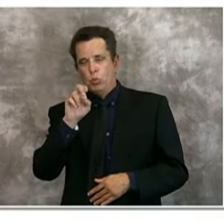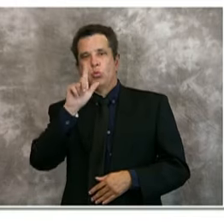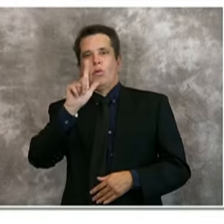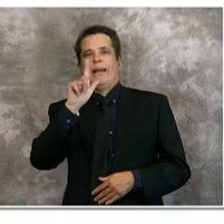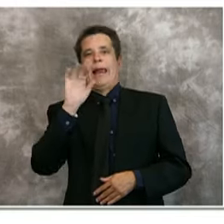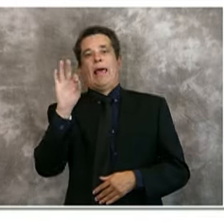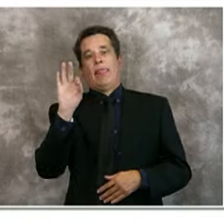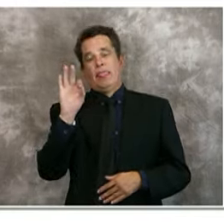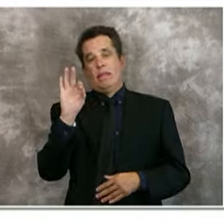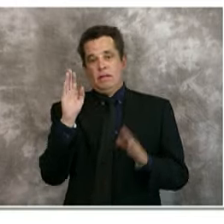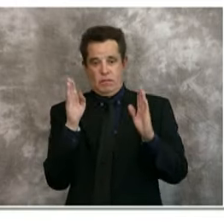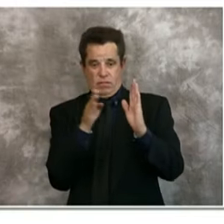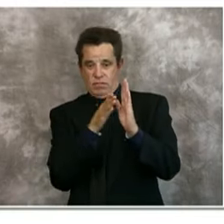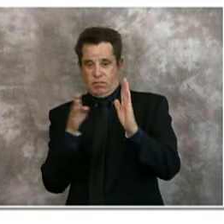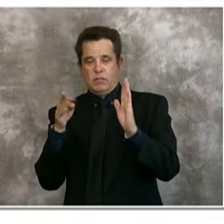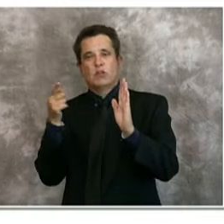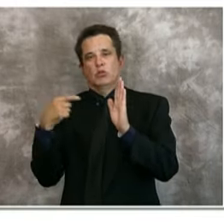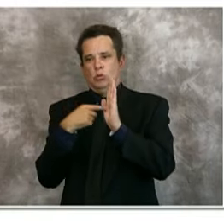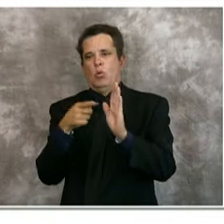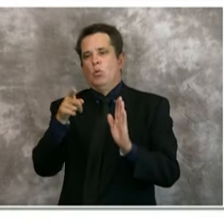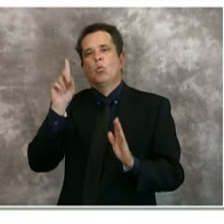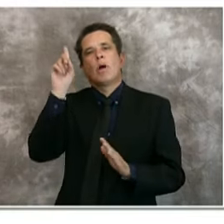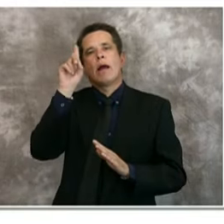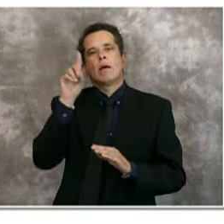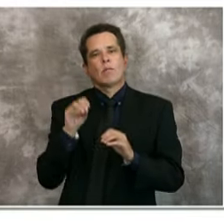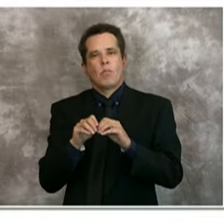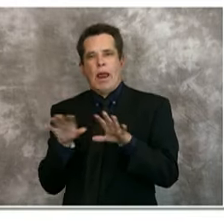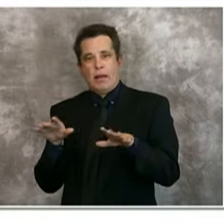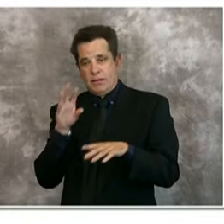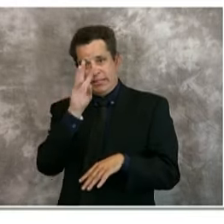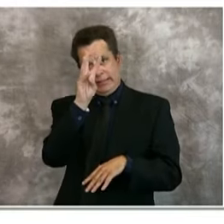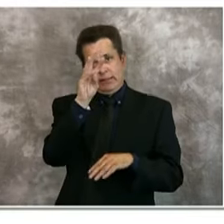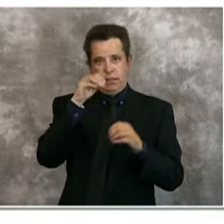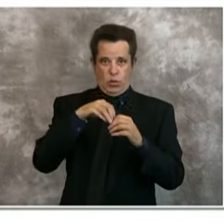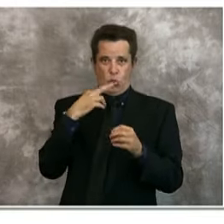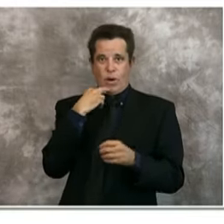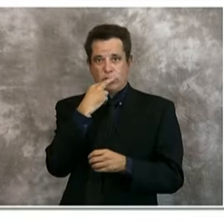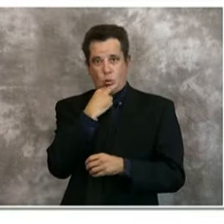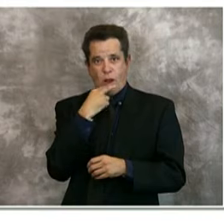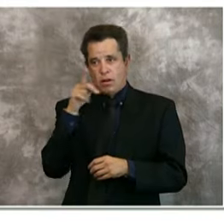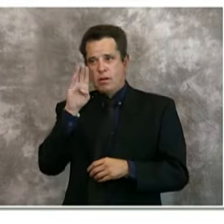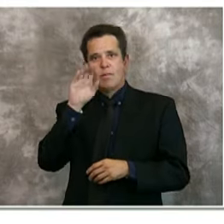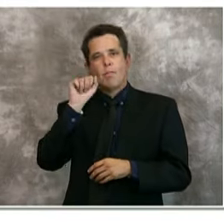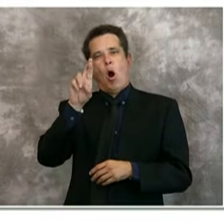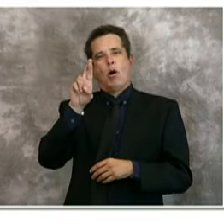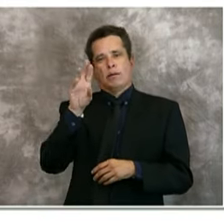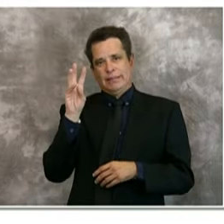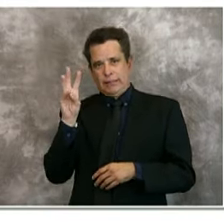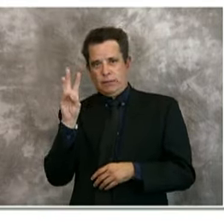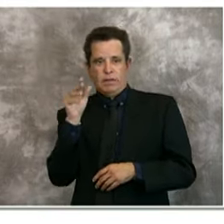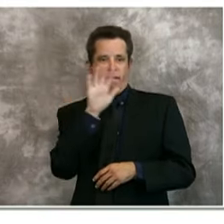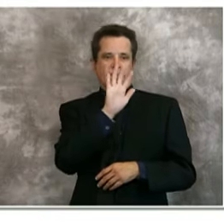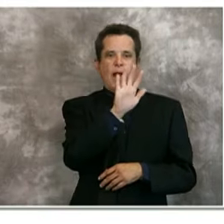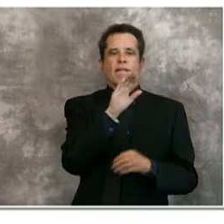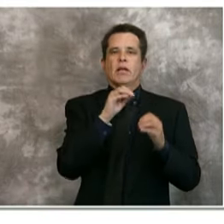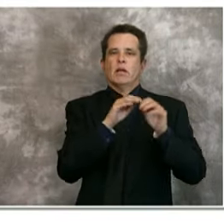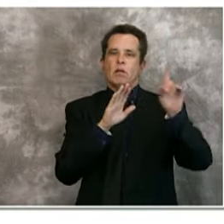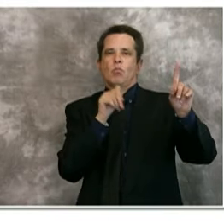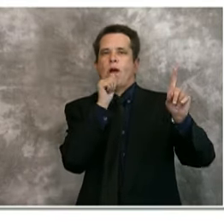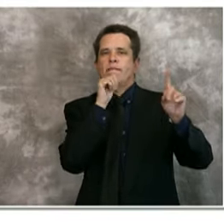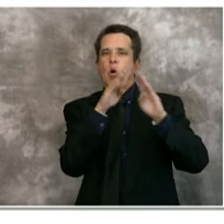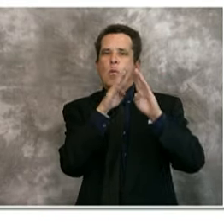Again, showing the types of outbreaks: 6 that are in restaurant/bars, 5 that are in